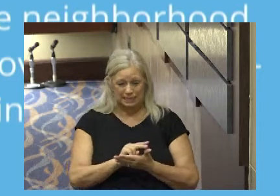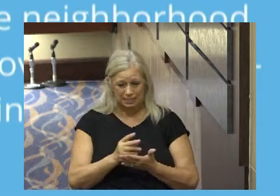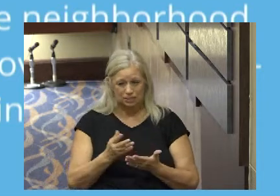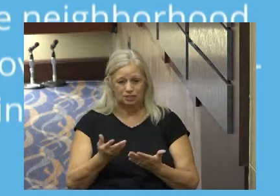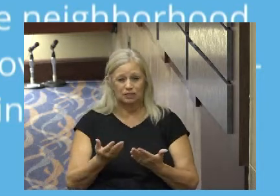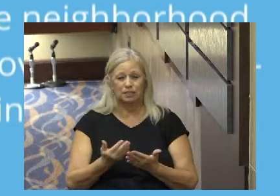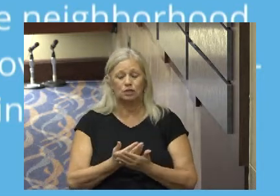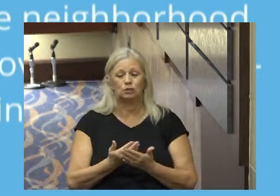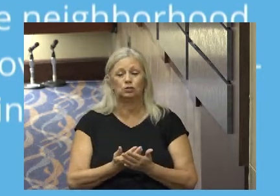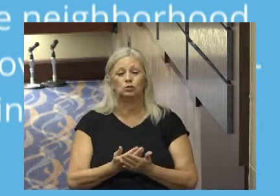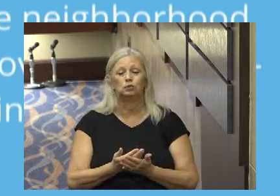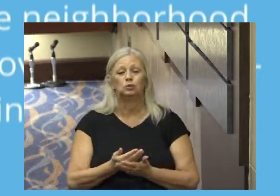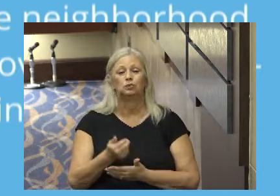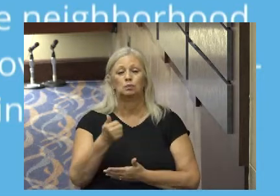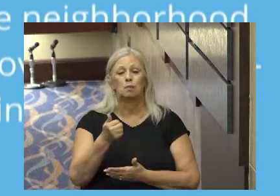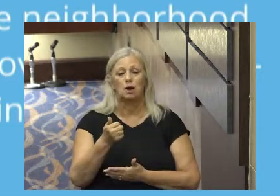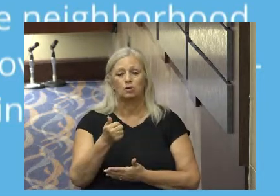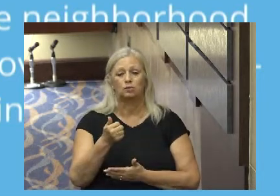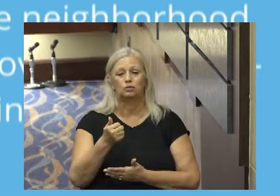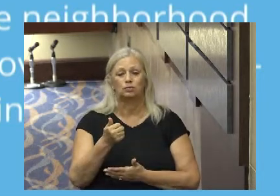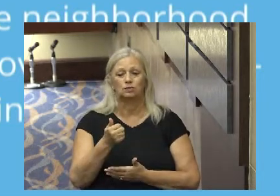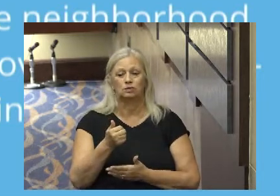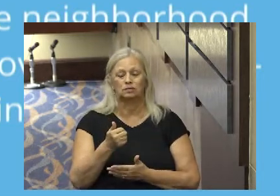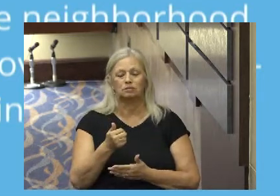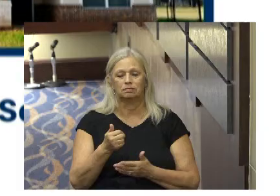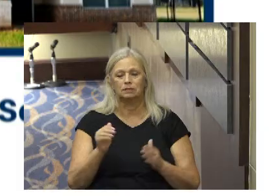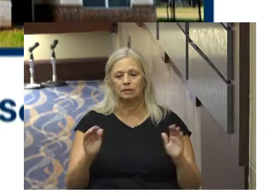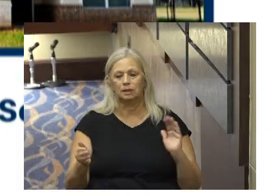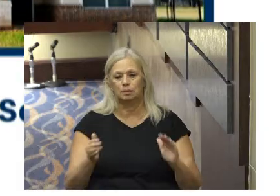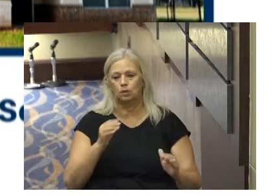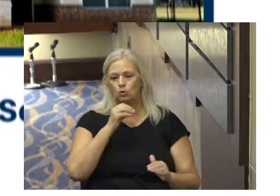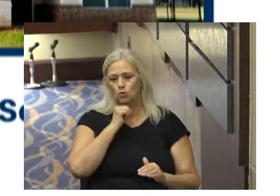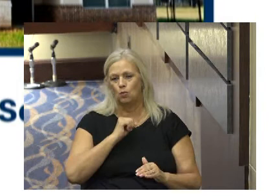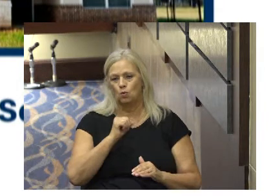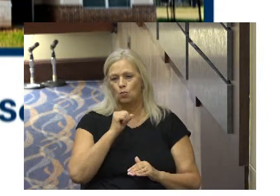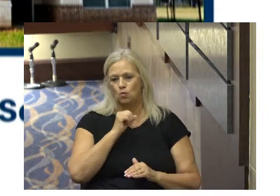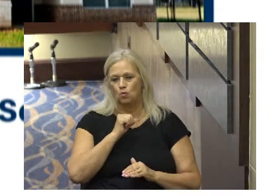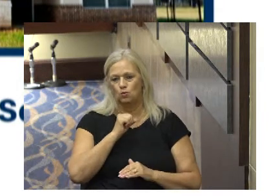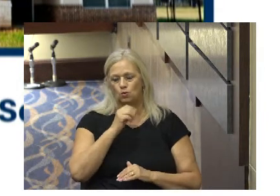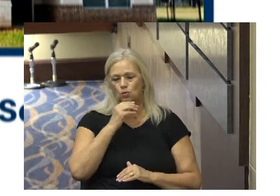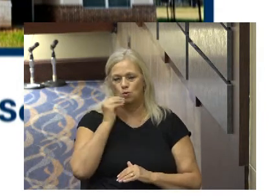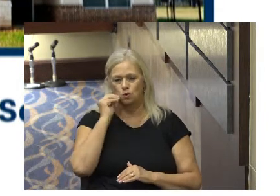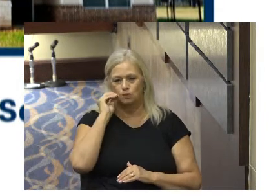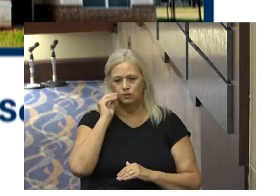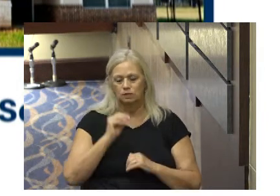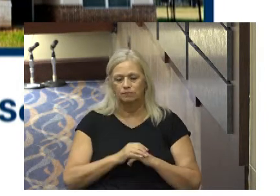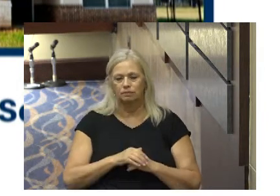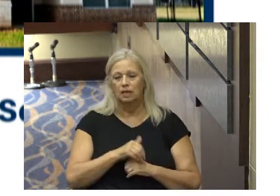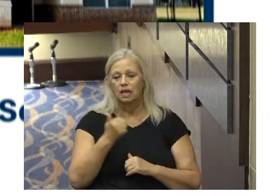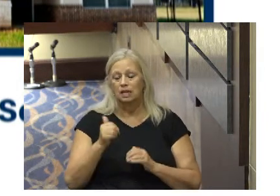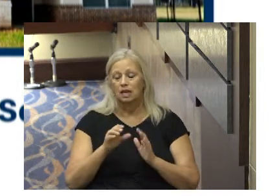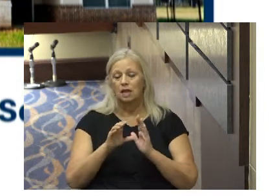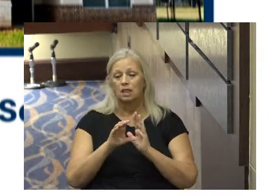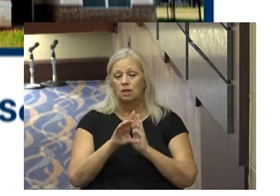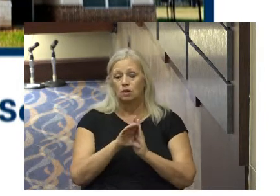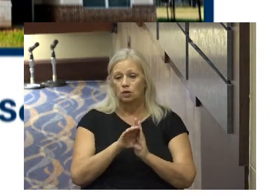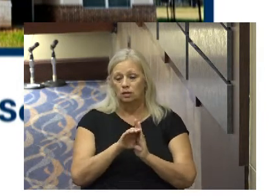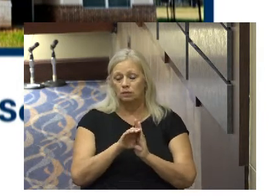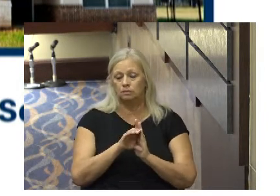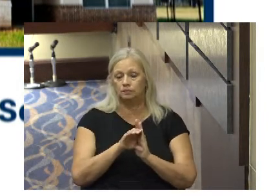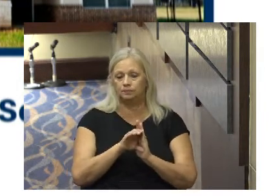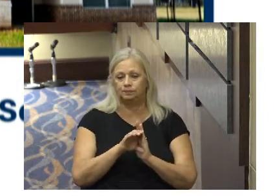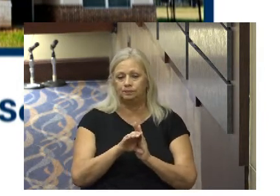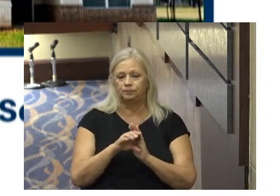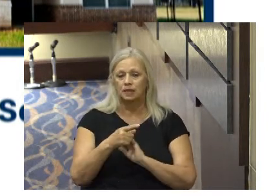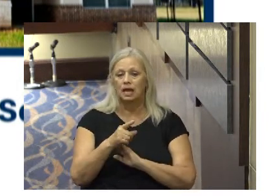probably, than the kitchens as of old. So here's another shot of our Legacy Square. We were the